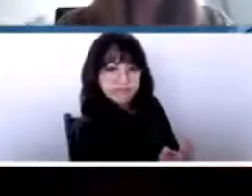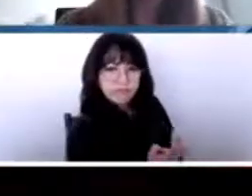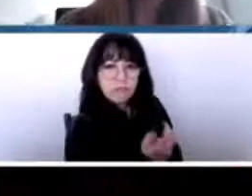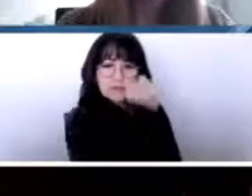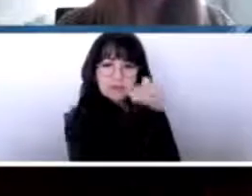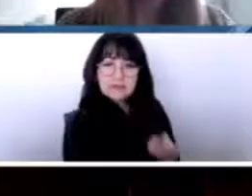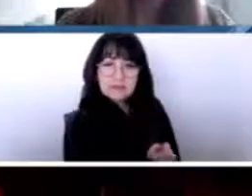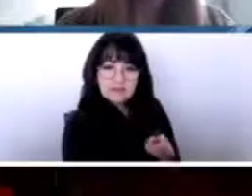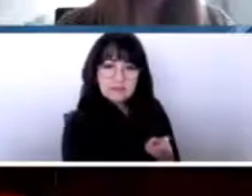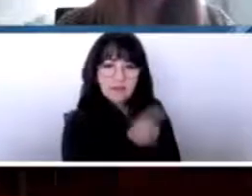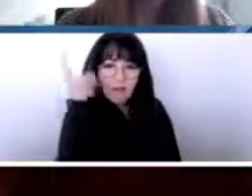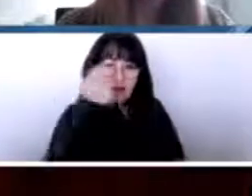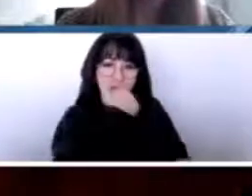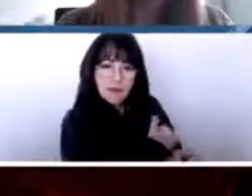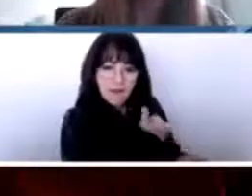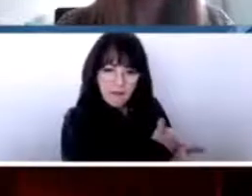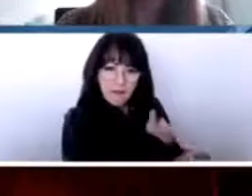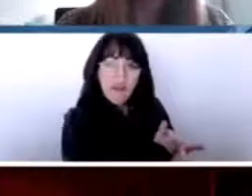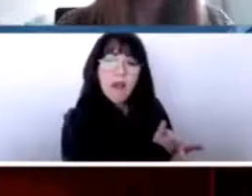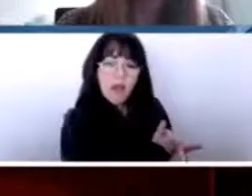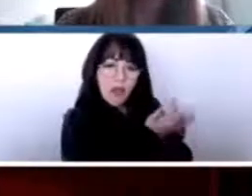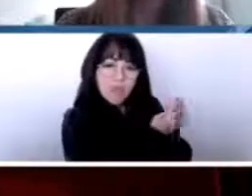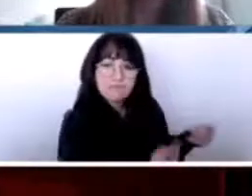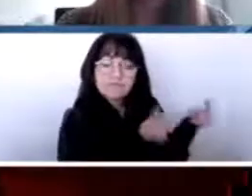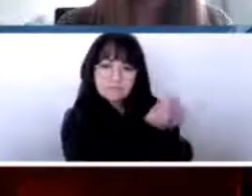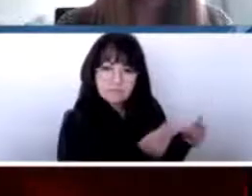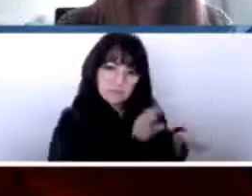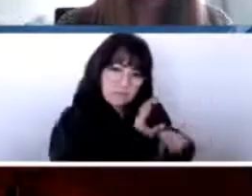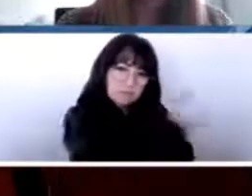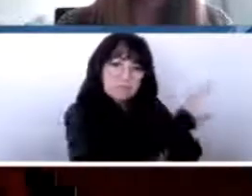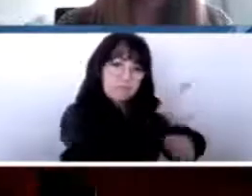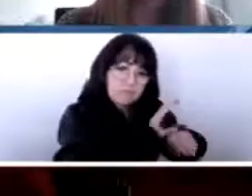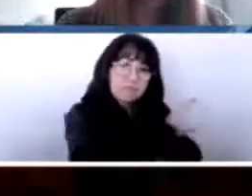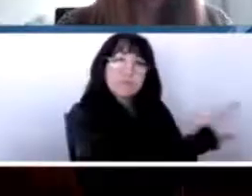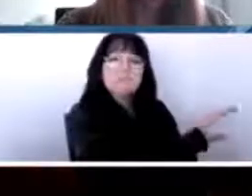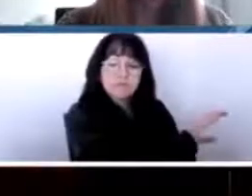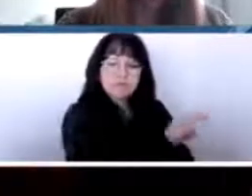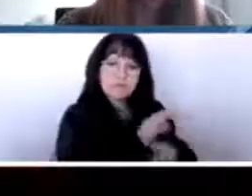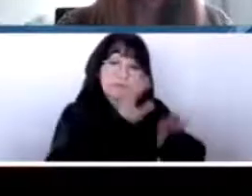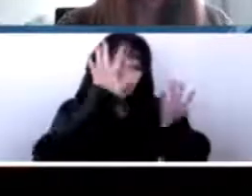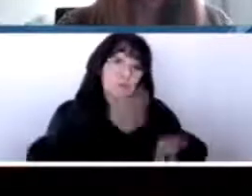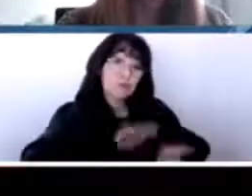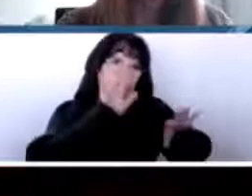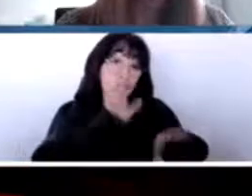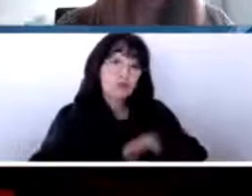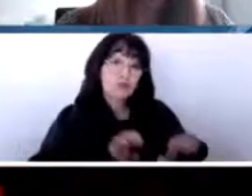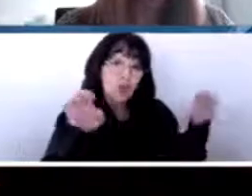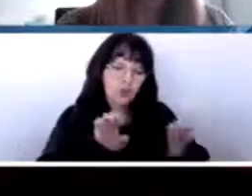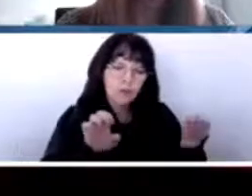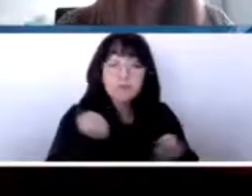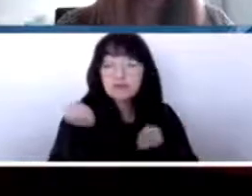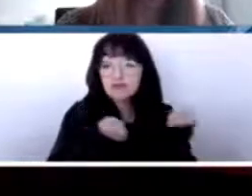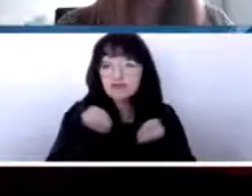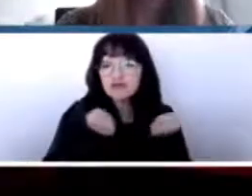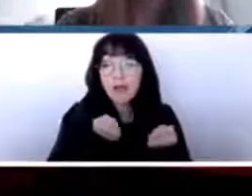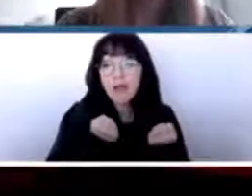wasn't going to be residual issues there. The snow emergencies, we would call driving restrictions here,